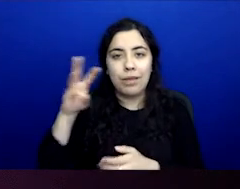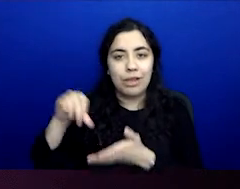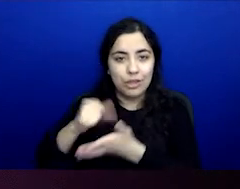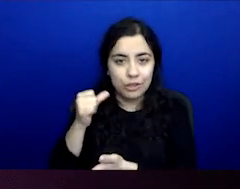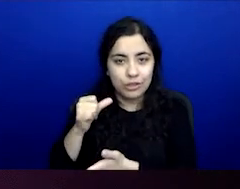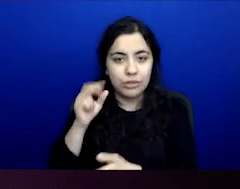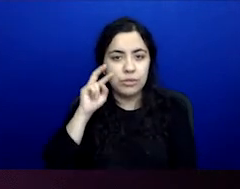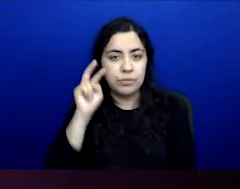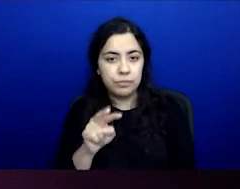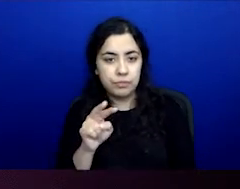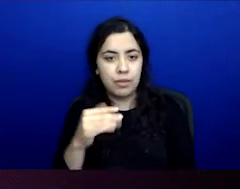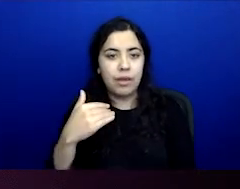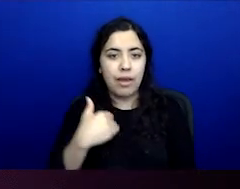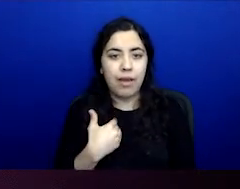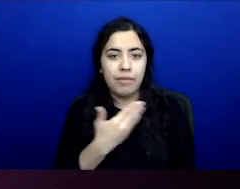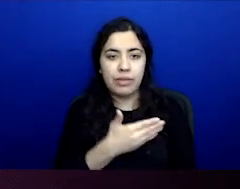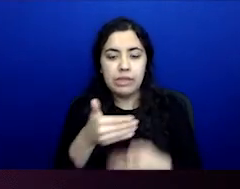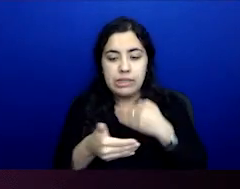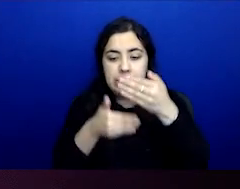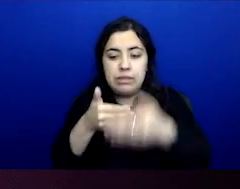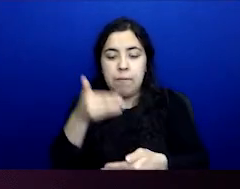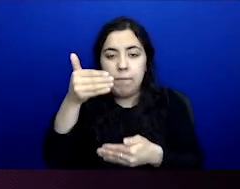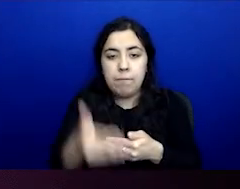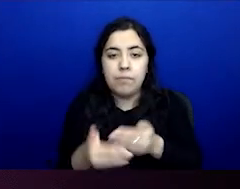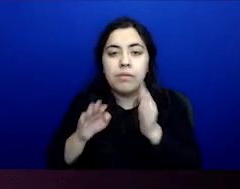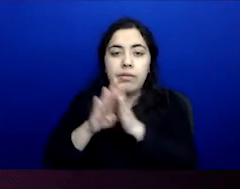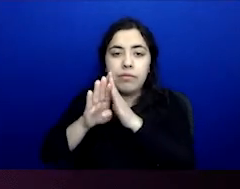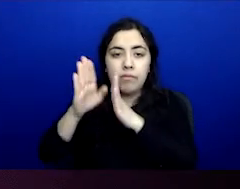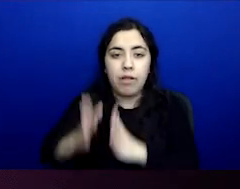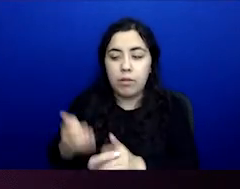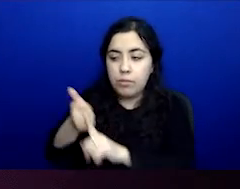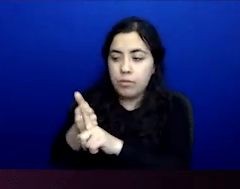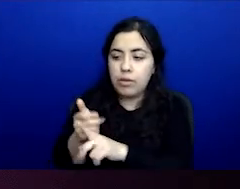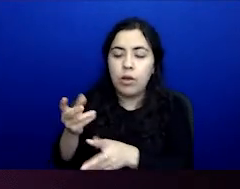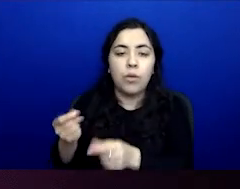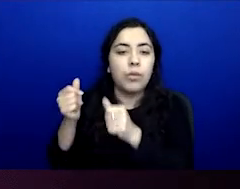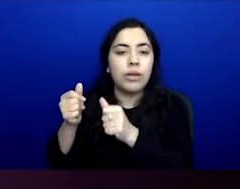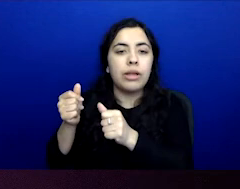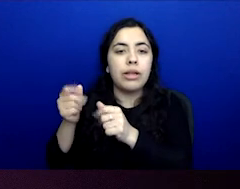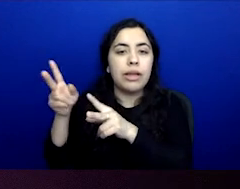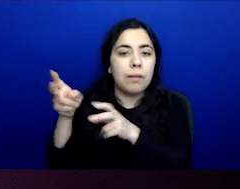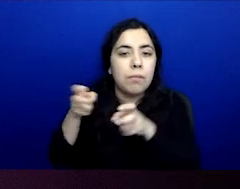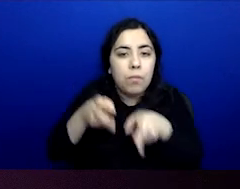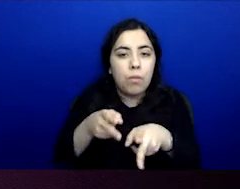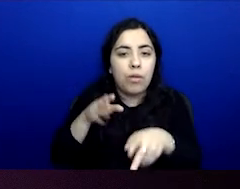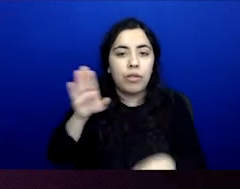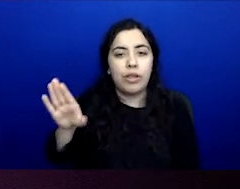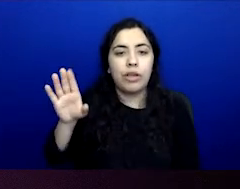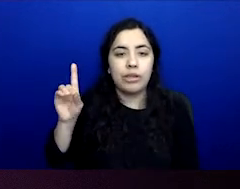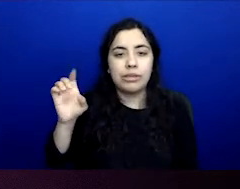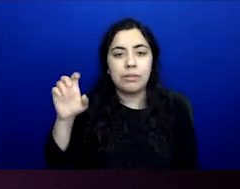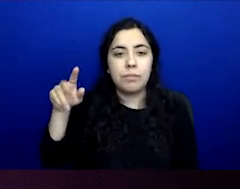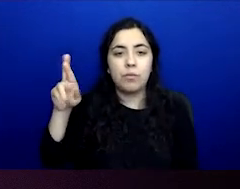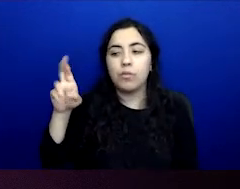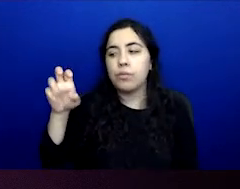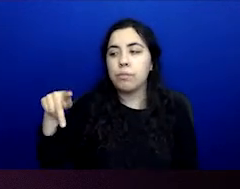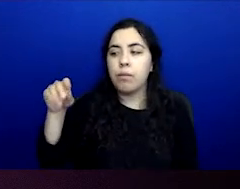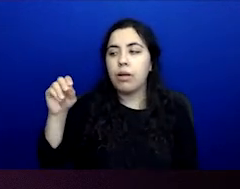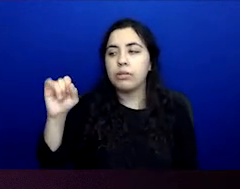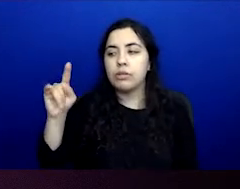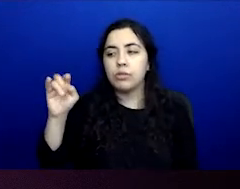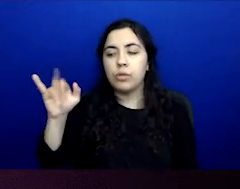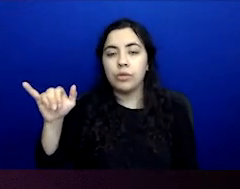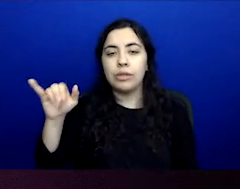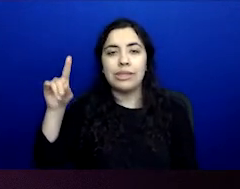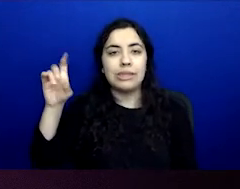have this step that allows developers to just quickly import their repository and deploy and get started immediately. So if I'm logged